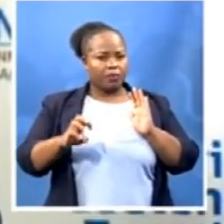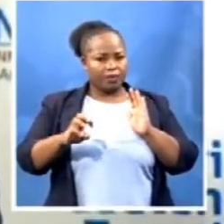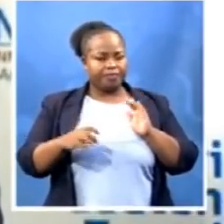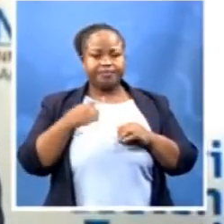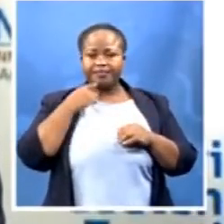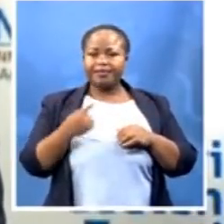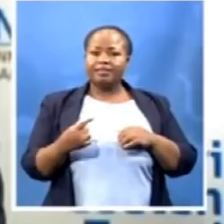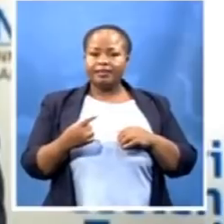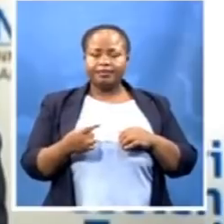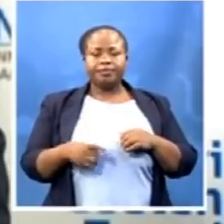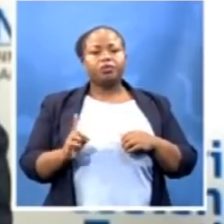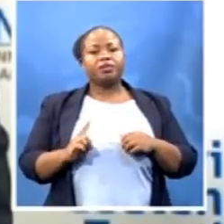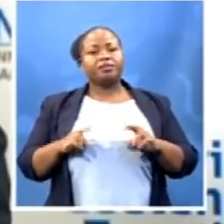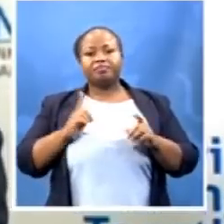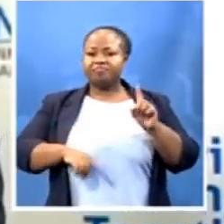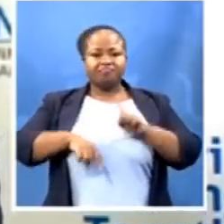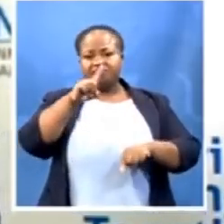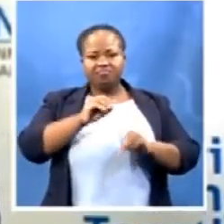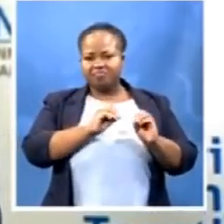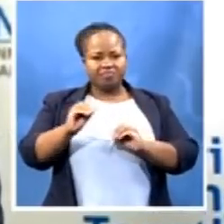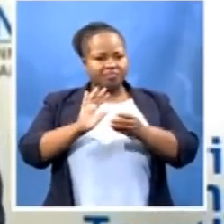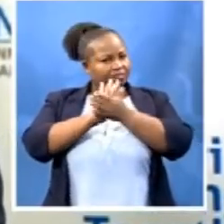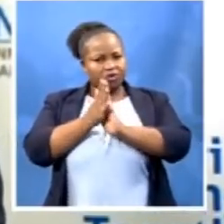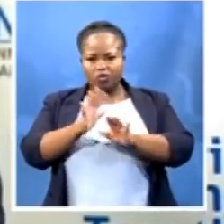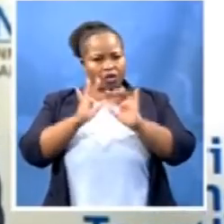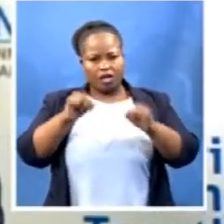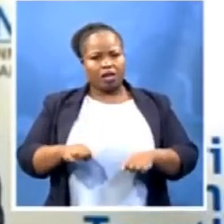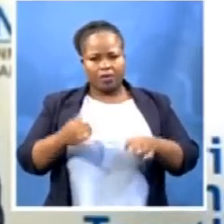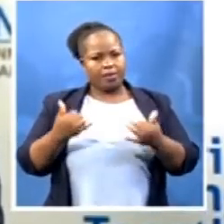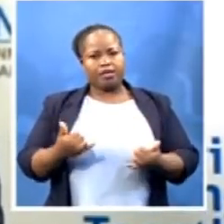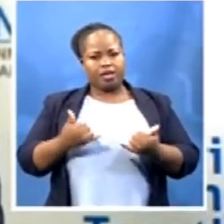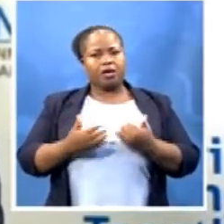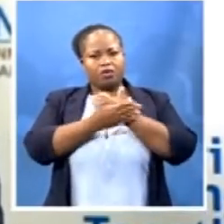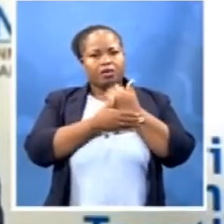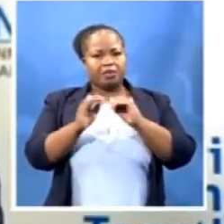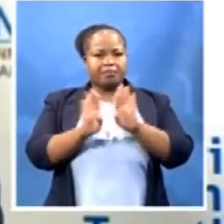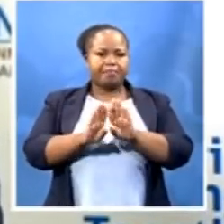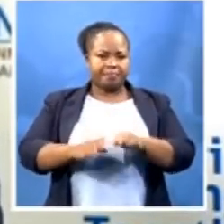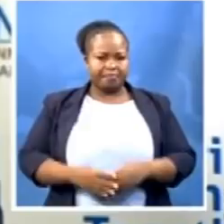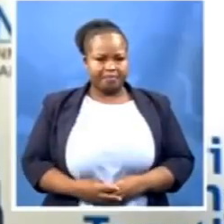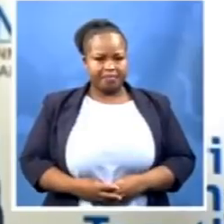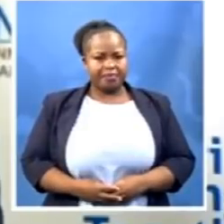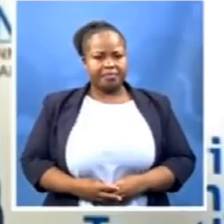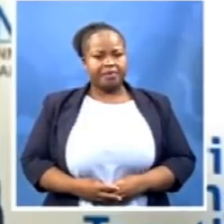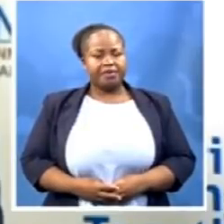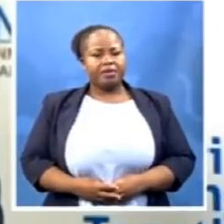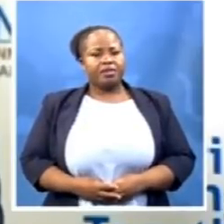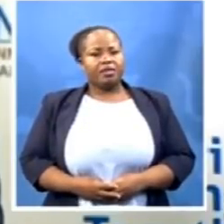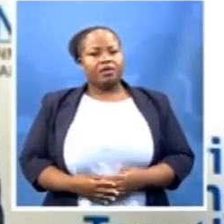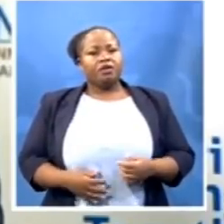or demolitions, close quote, of illegal structures will occur during this